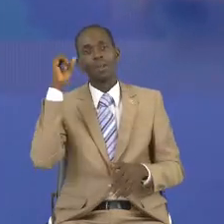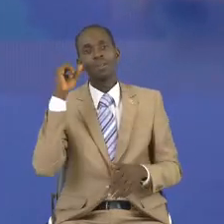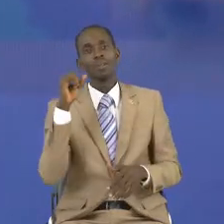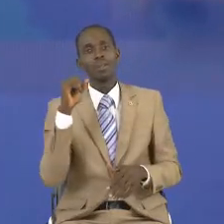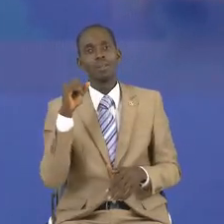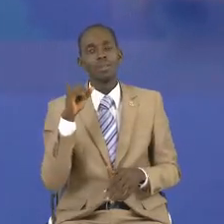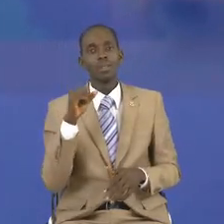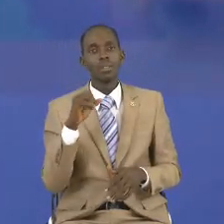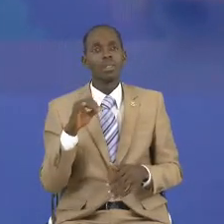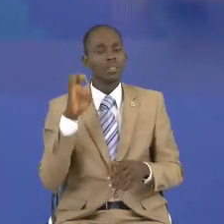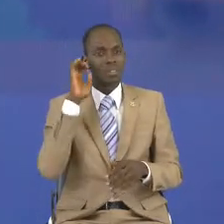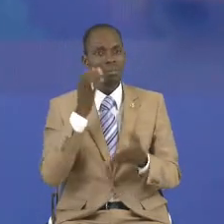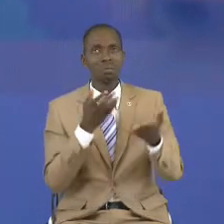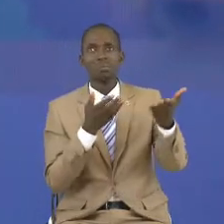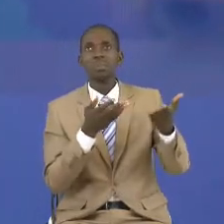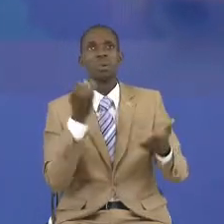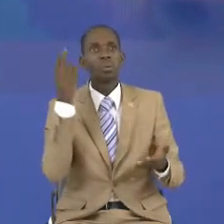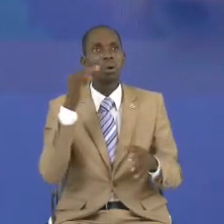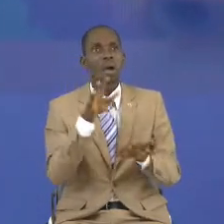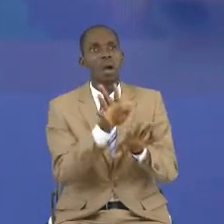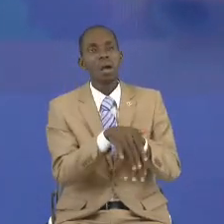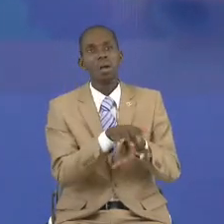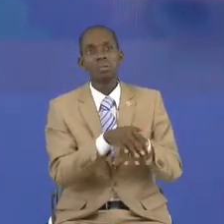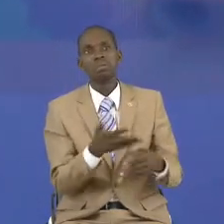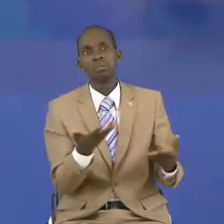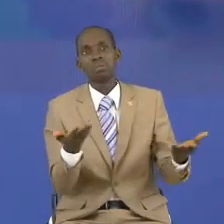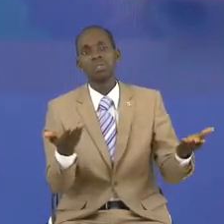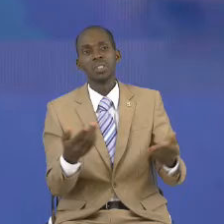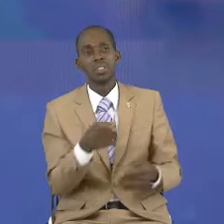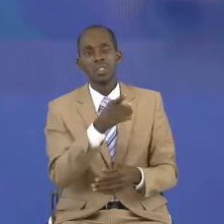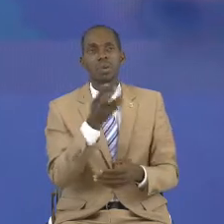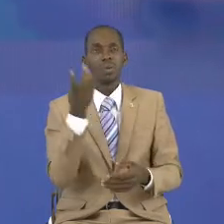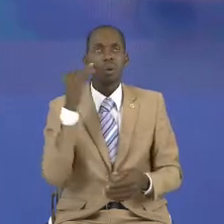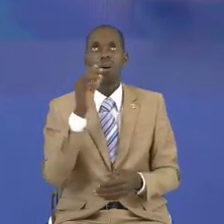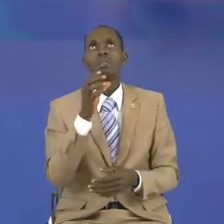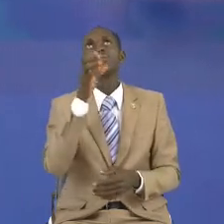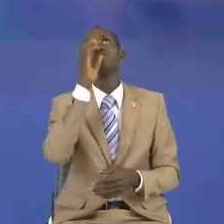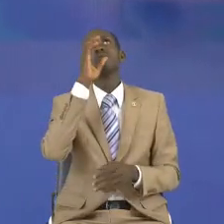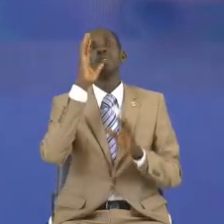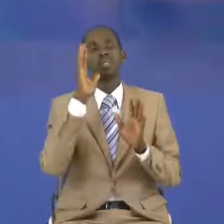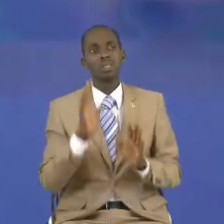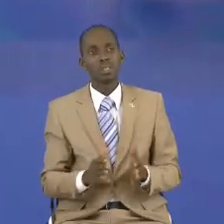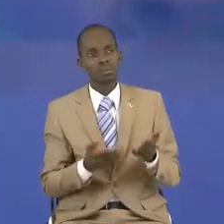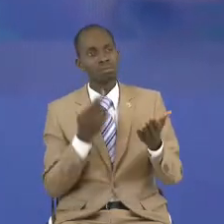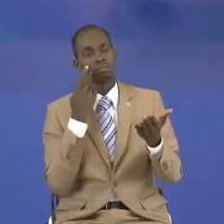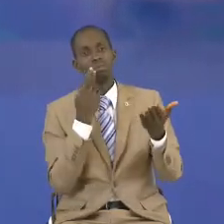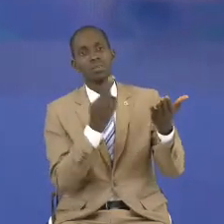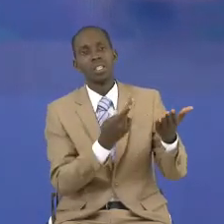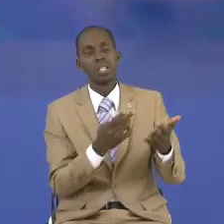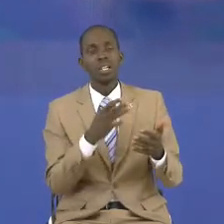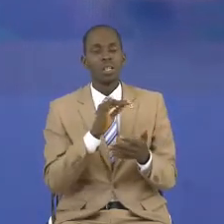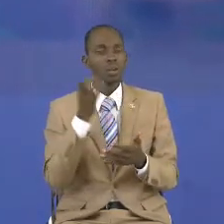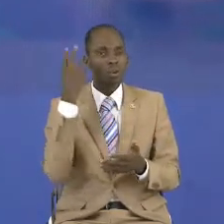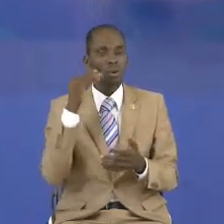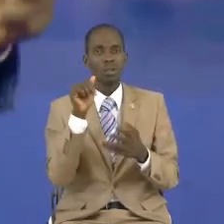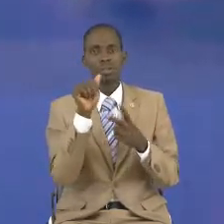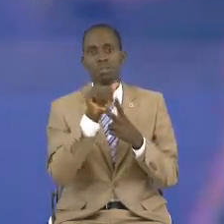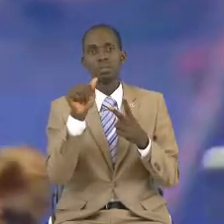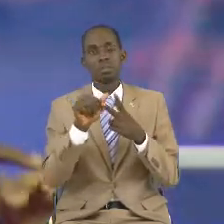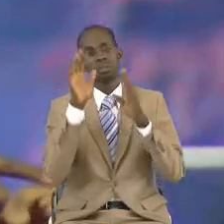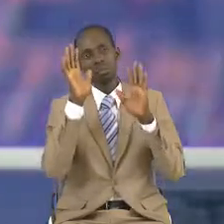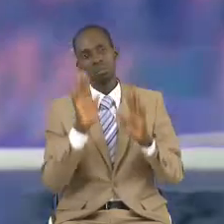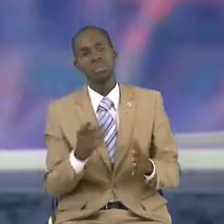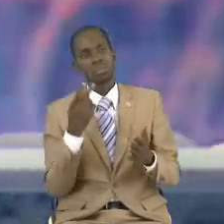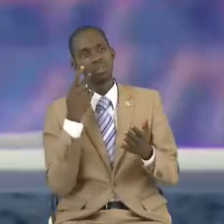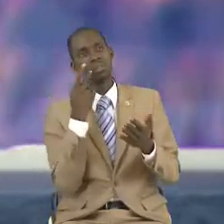hypocrite after all he was a drunkard after all he was an adulterer after all